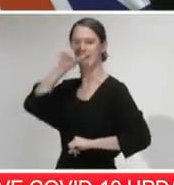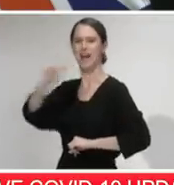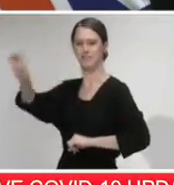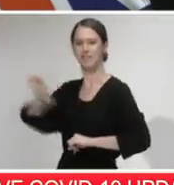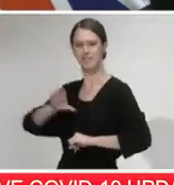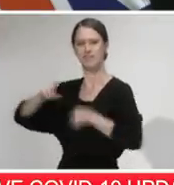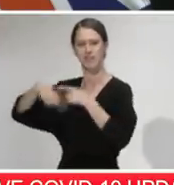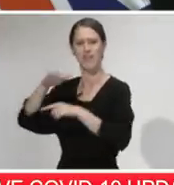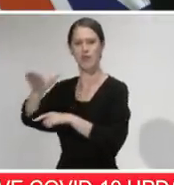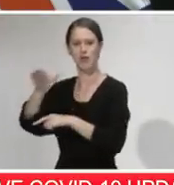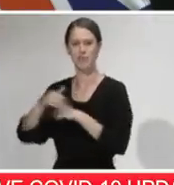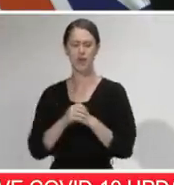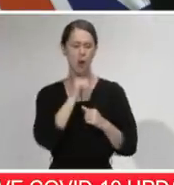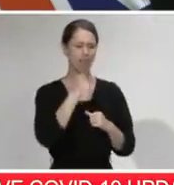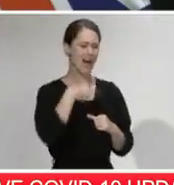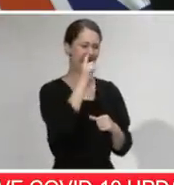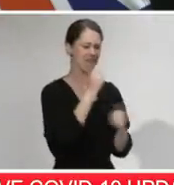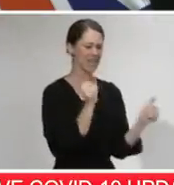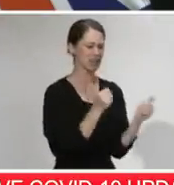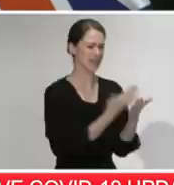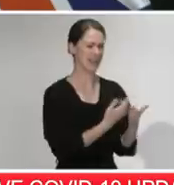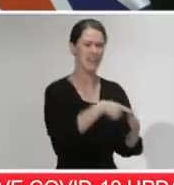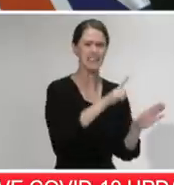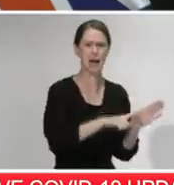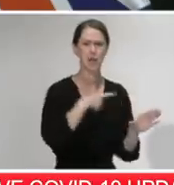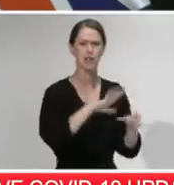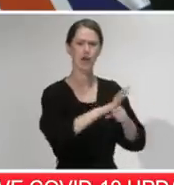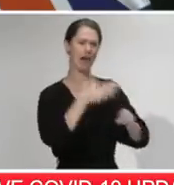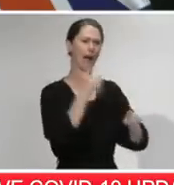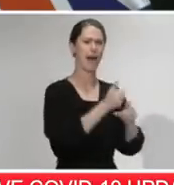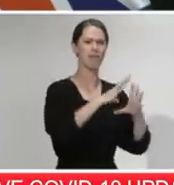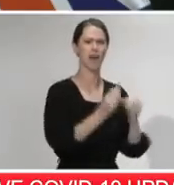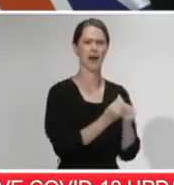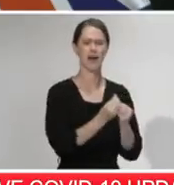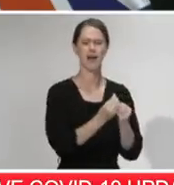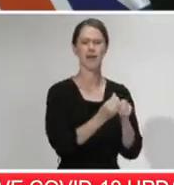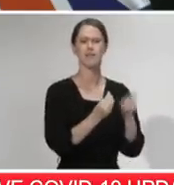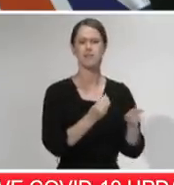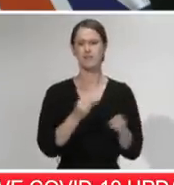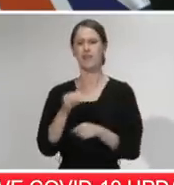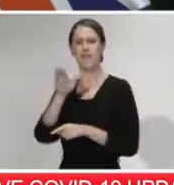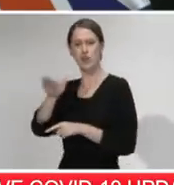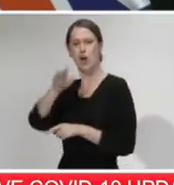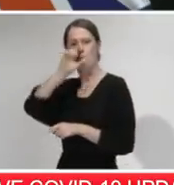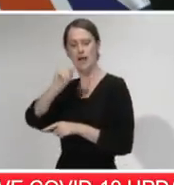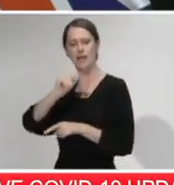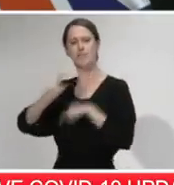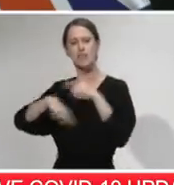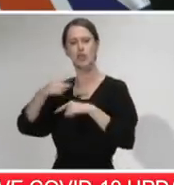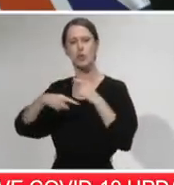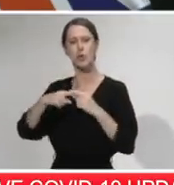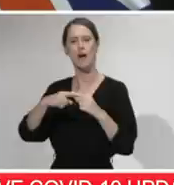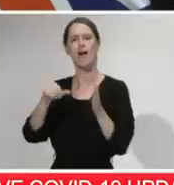are unable to complete a course of study in 2020 due to COVID-19, this will not affect their entitlement to fees-free